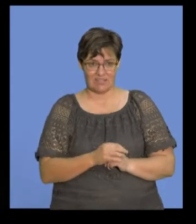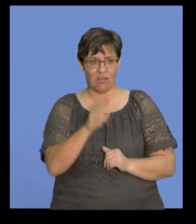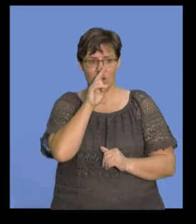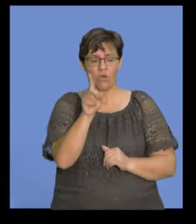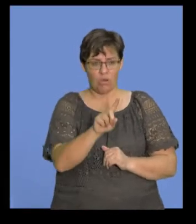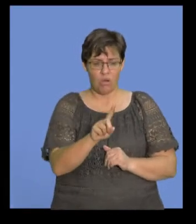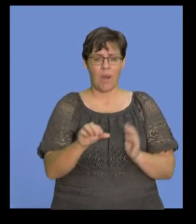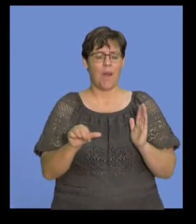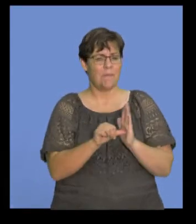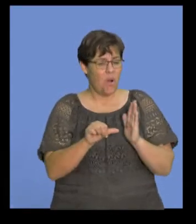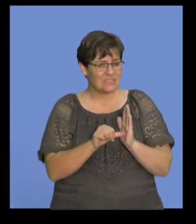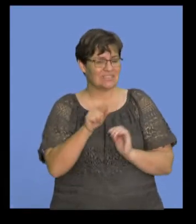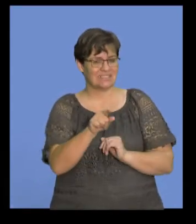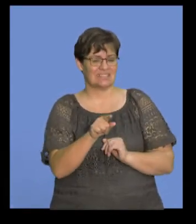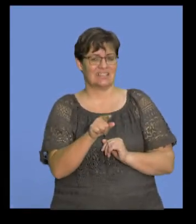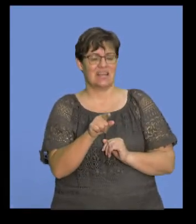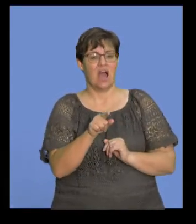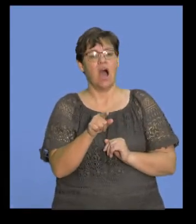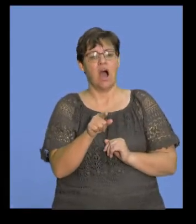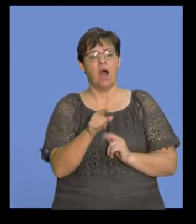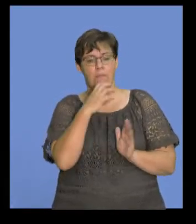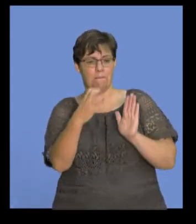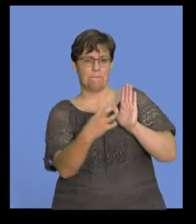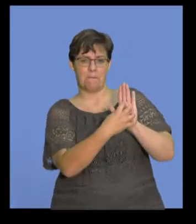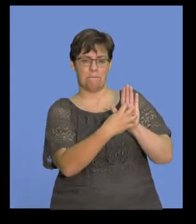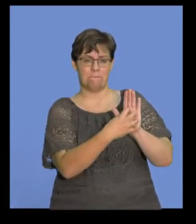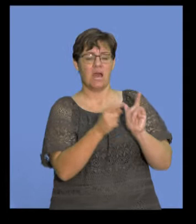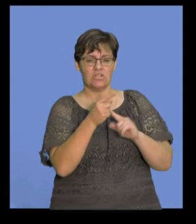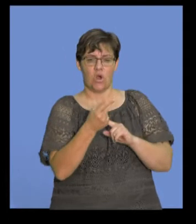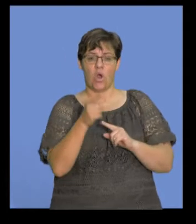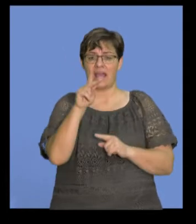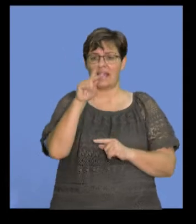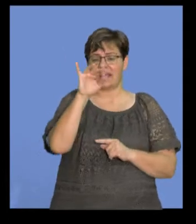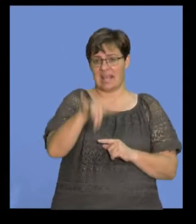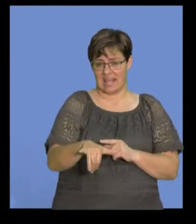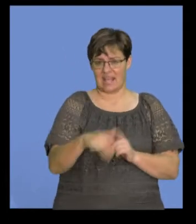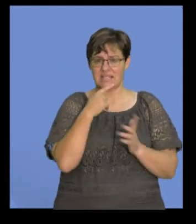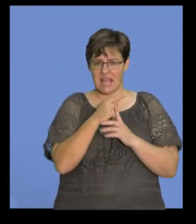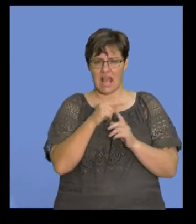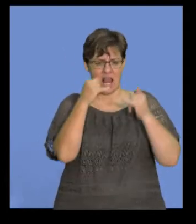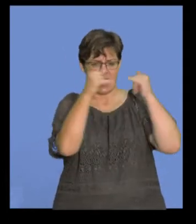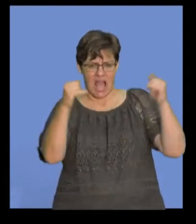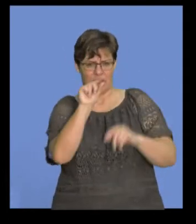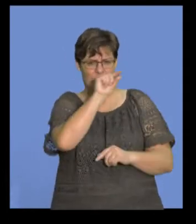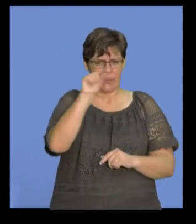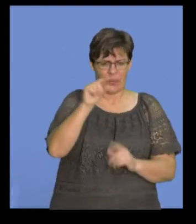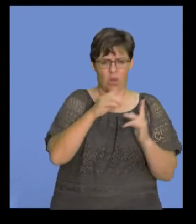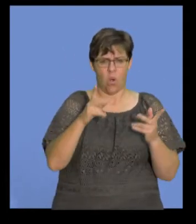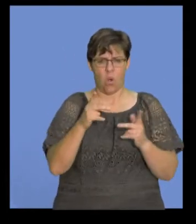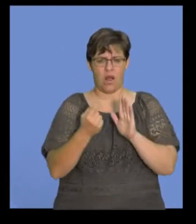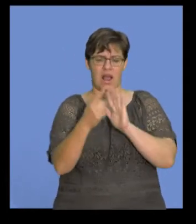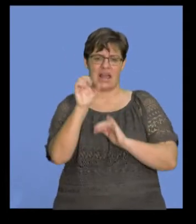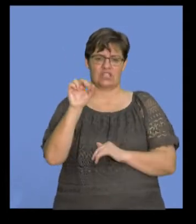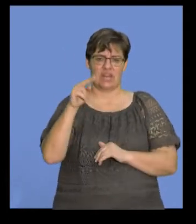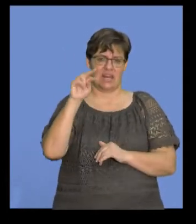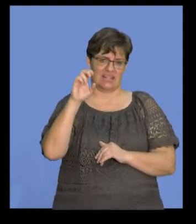at the key. The key is fundamental to understanding what is being depicted in the graph. So key tells you, or in some textbooks they refer